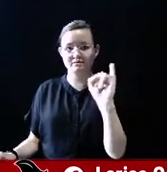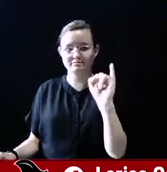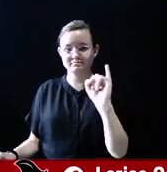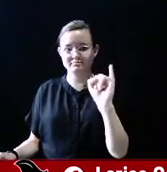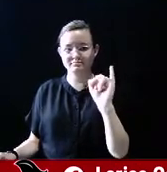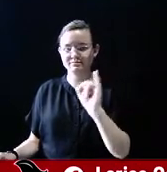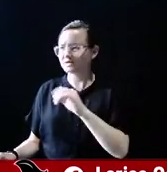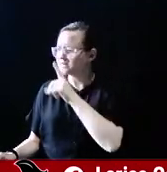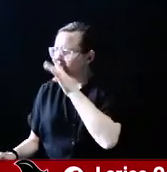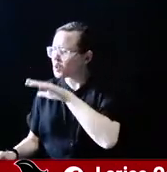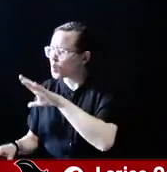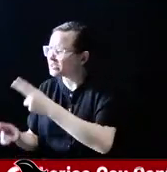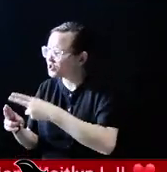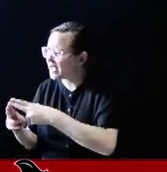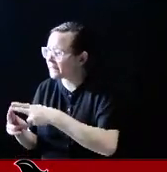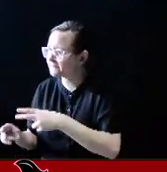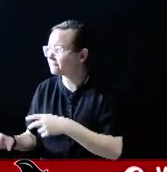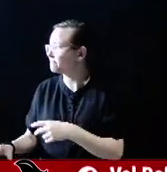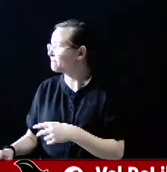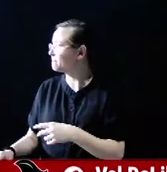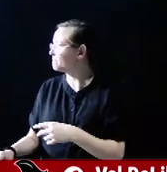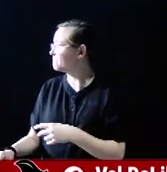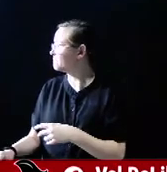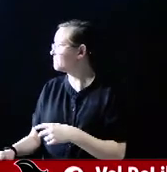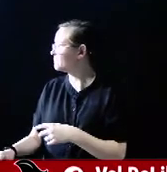What's your name? Huh?